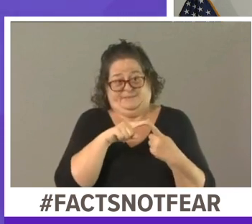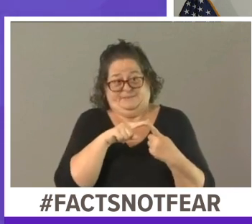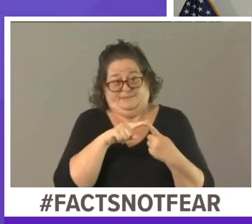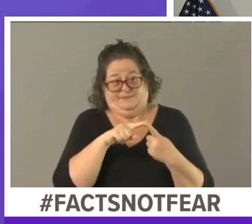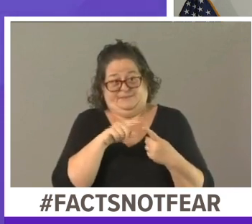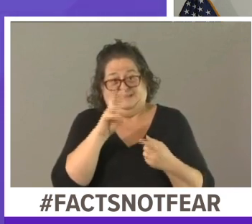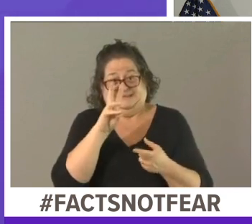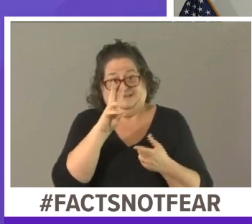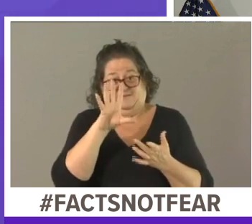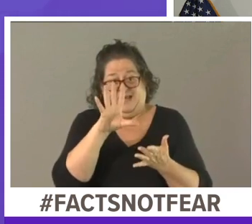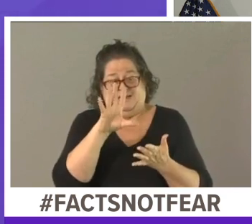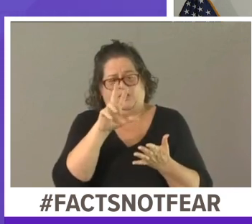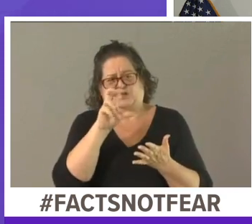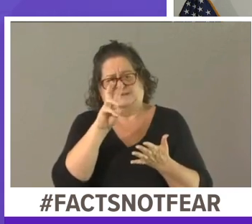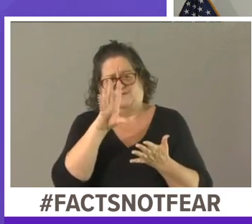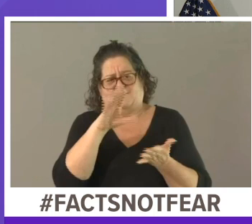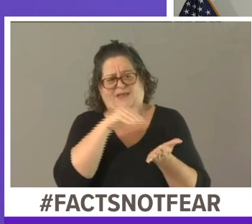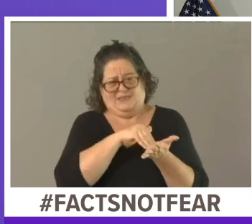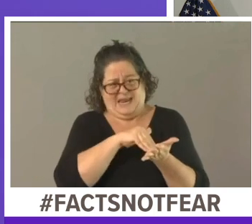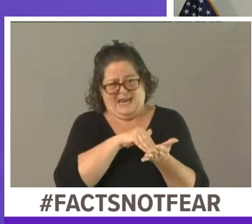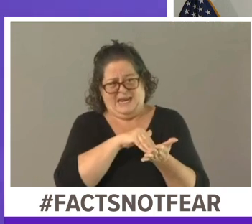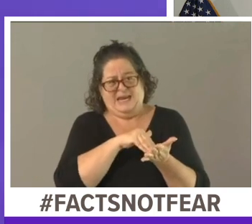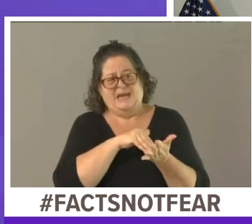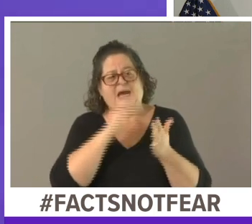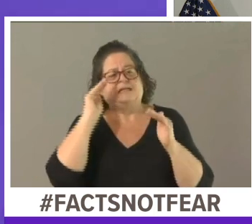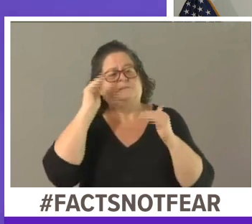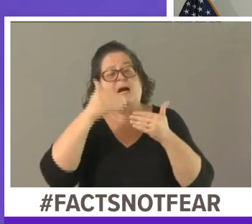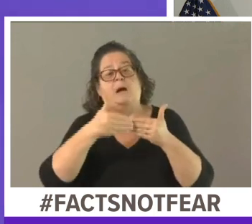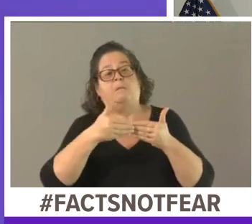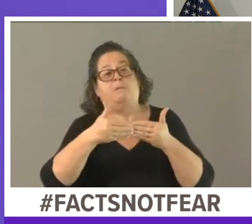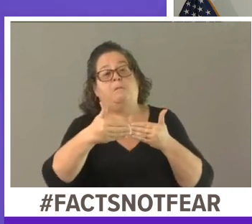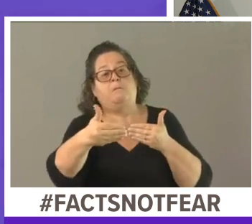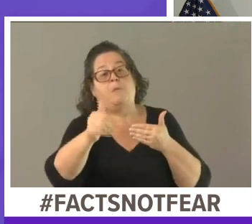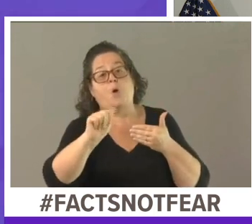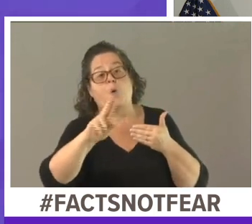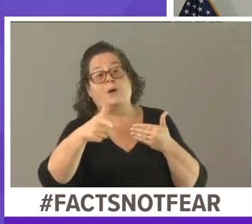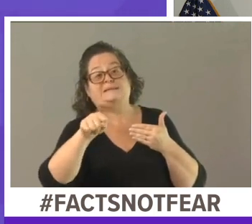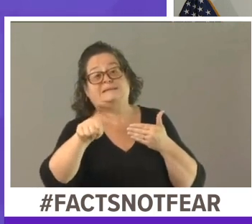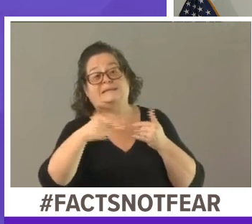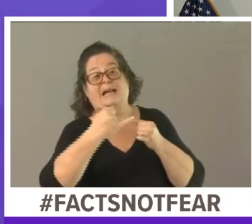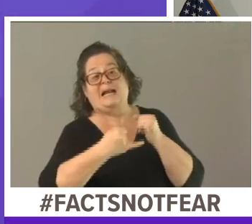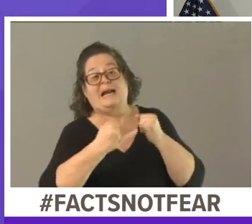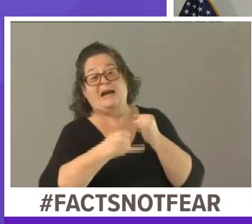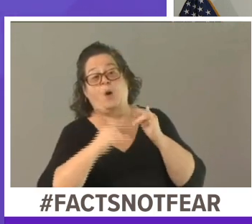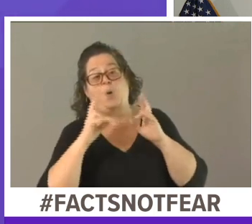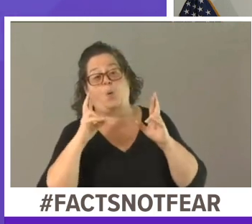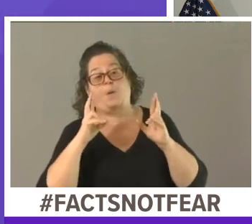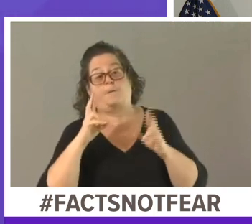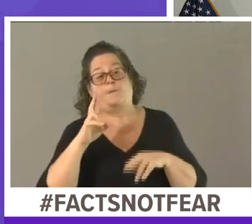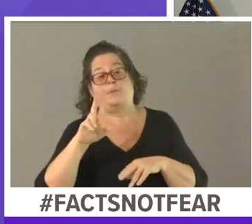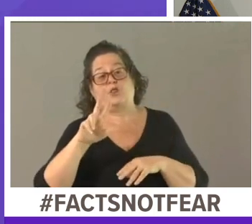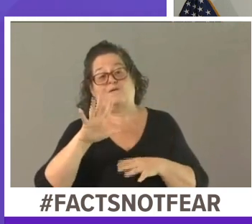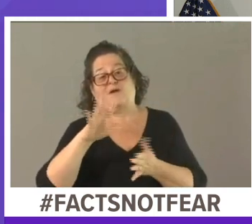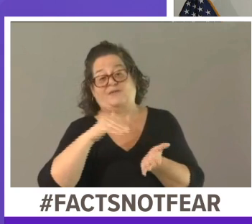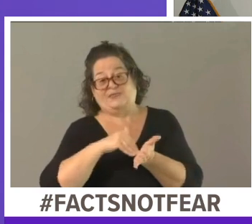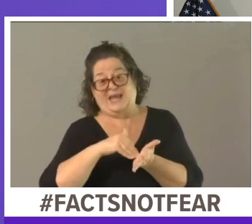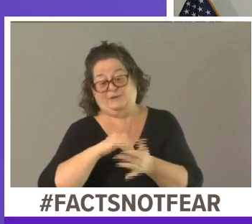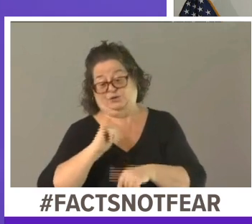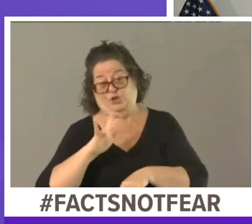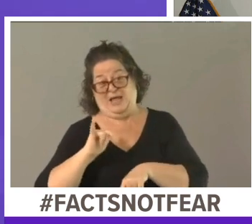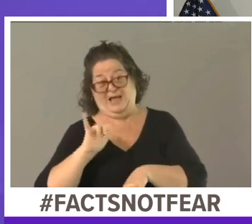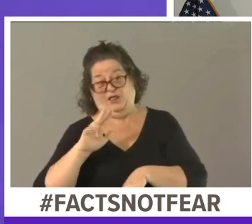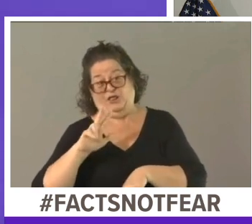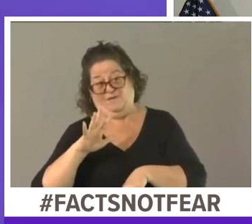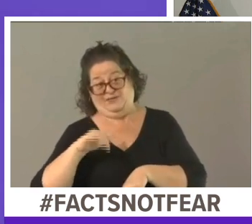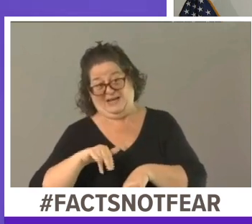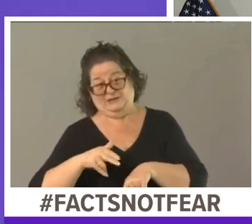65,000 at the end of August, you're going to see more cases. And the way to measure your level of concern